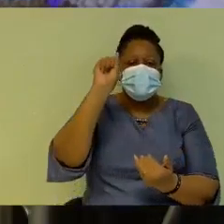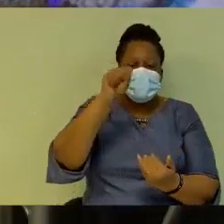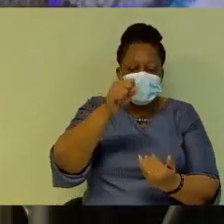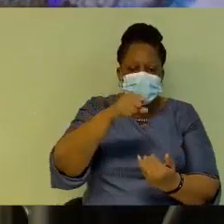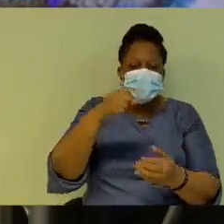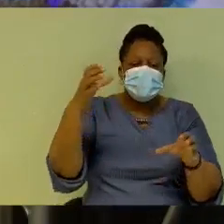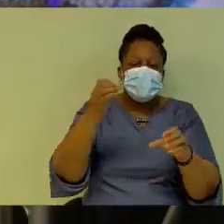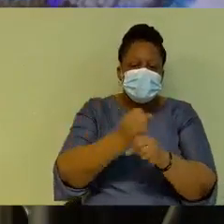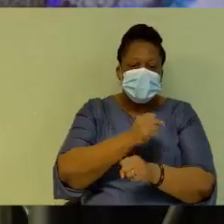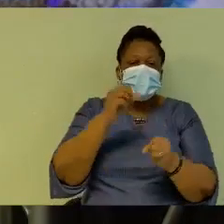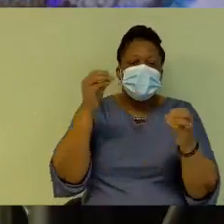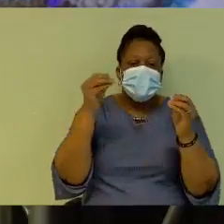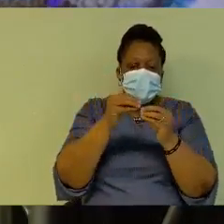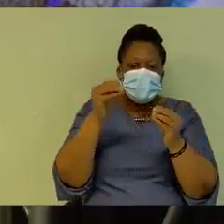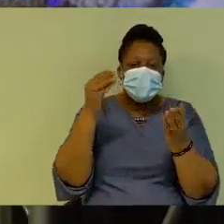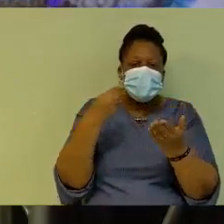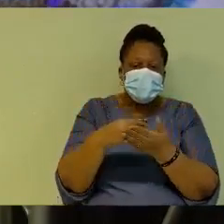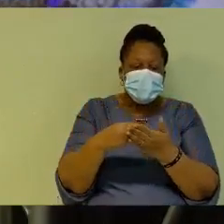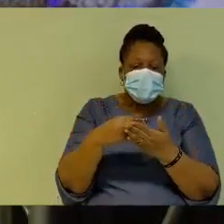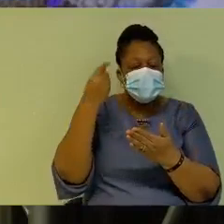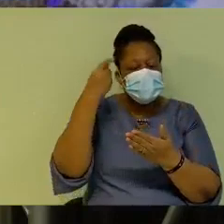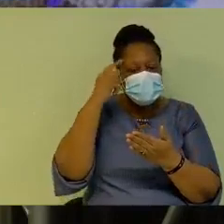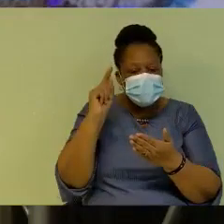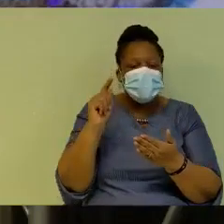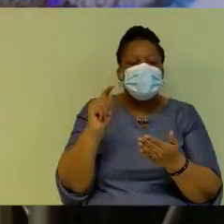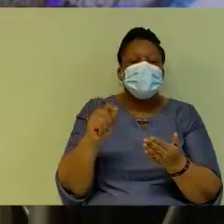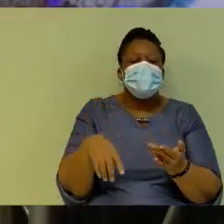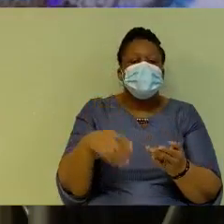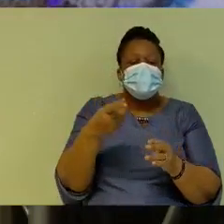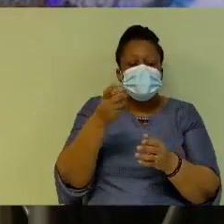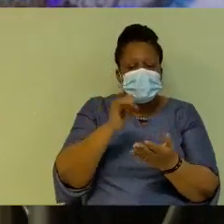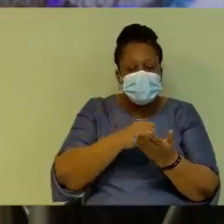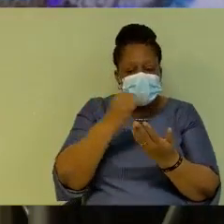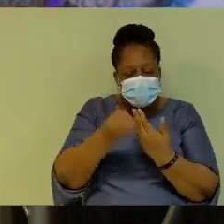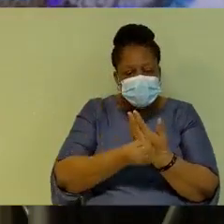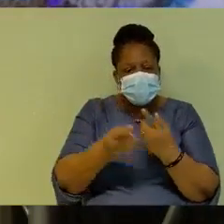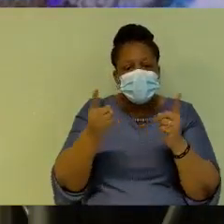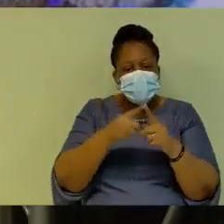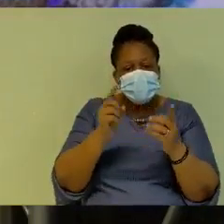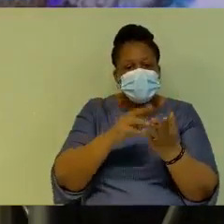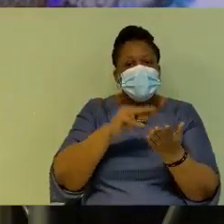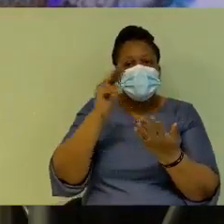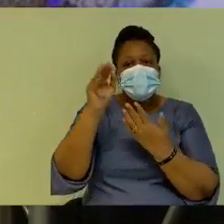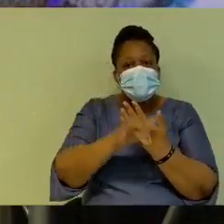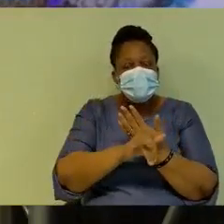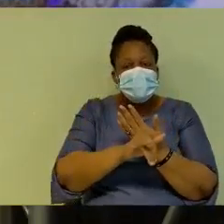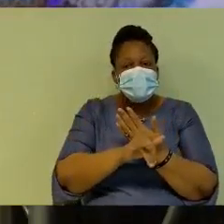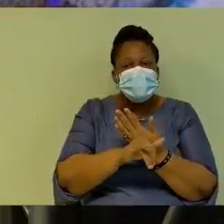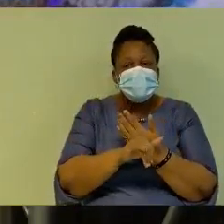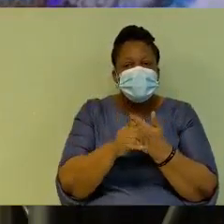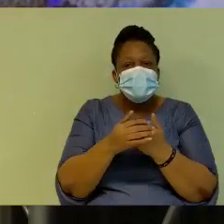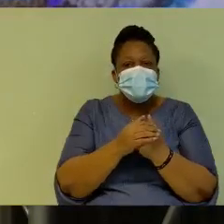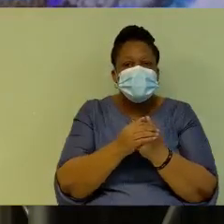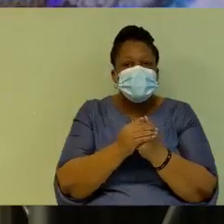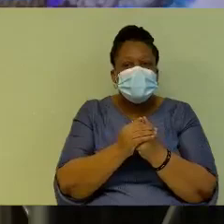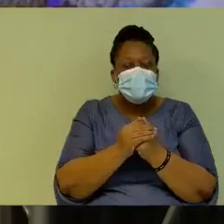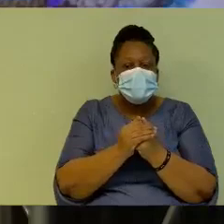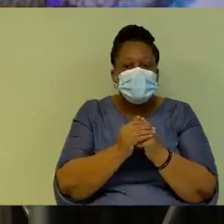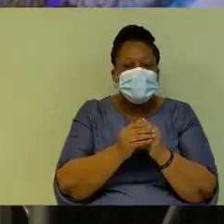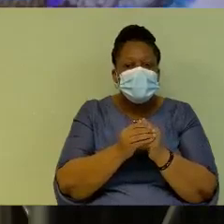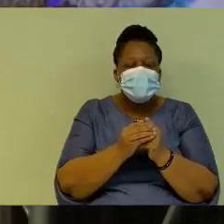the 1st of January of each year. So that is the case. As to why there is a delay, no, this is not a matter that I would have been